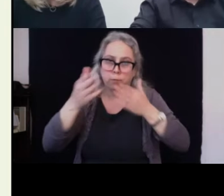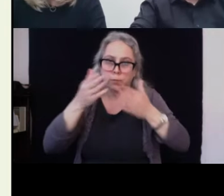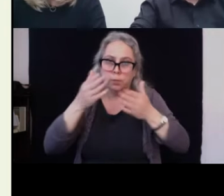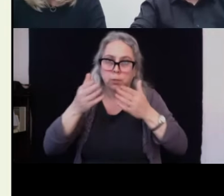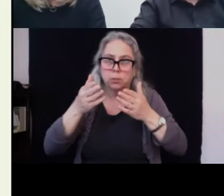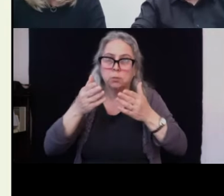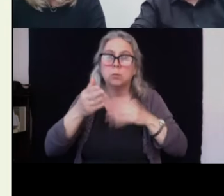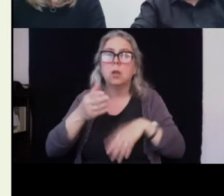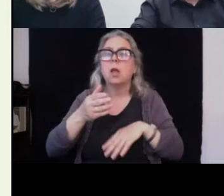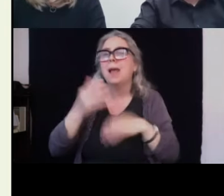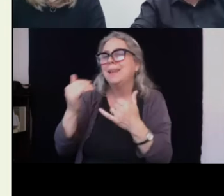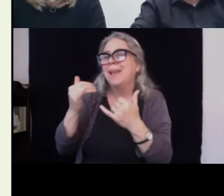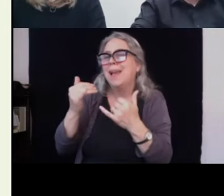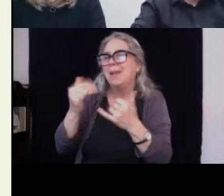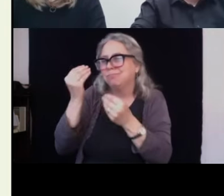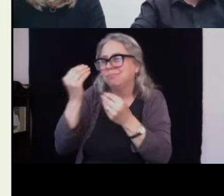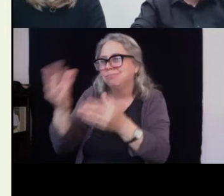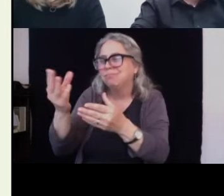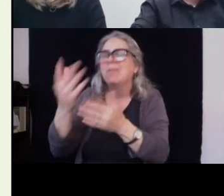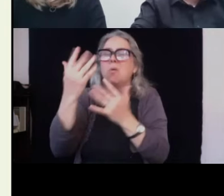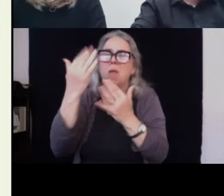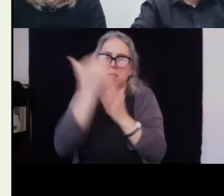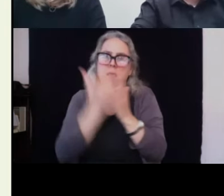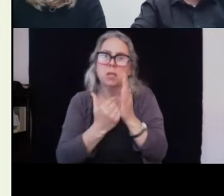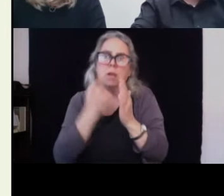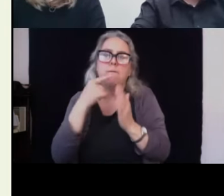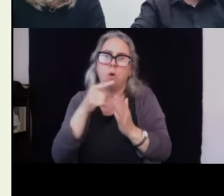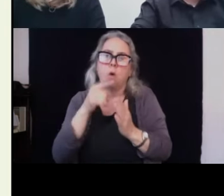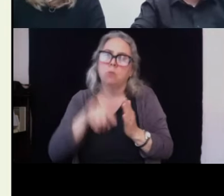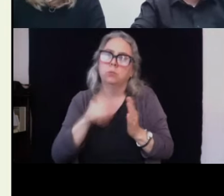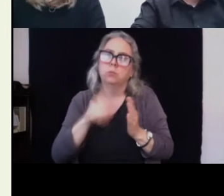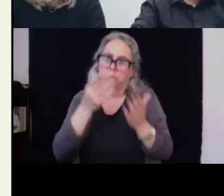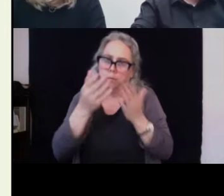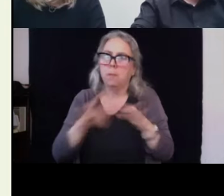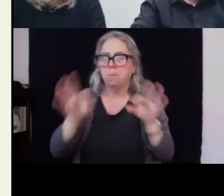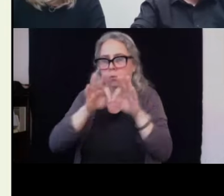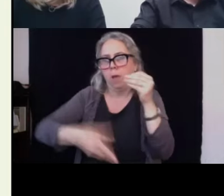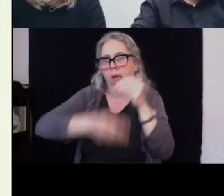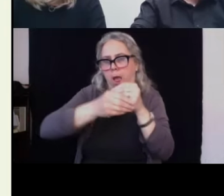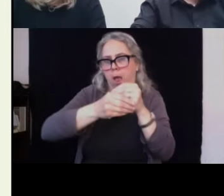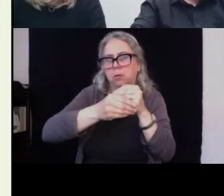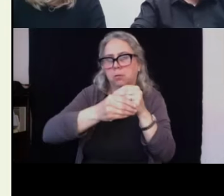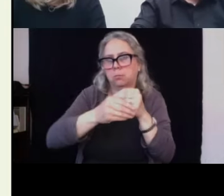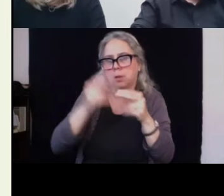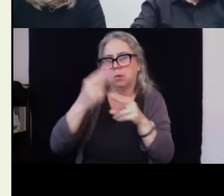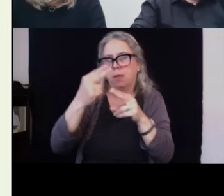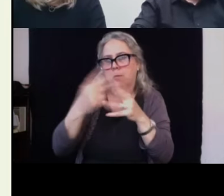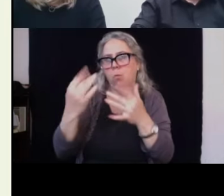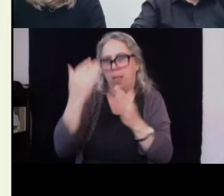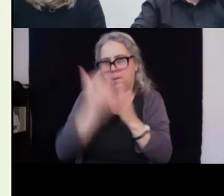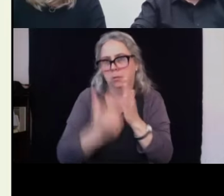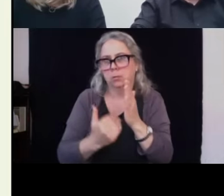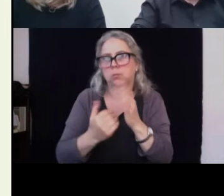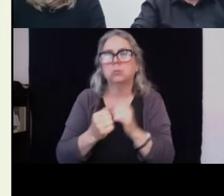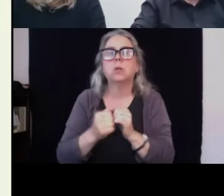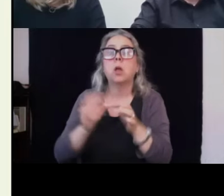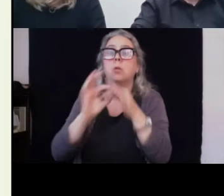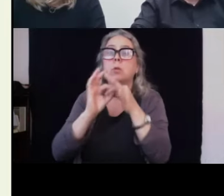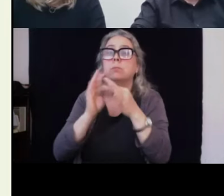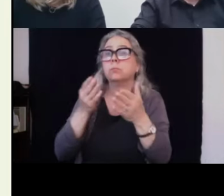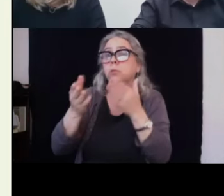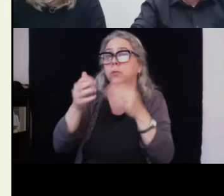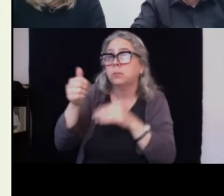There are currently wait lists for these services, so it's important to get on those. Coordinating the services